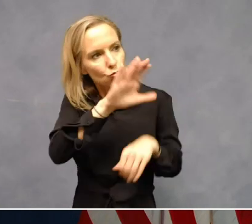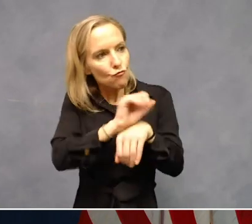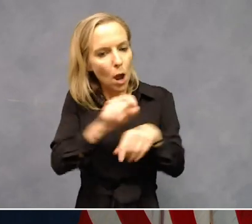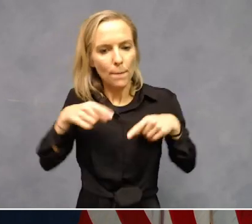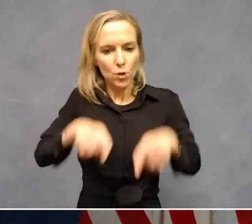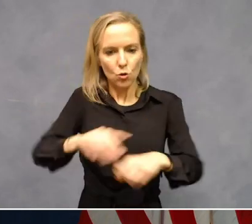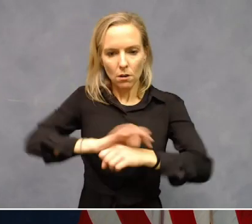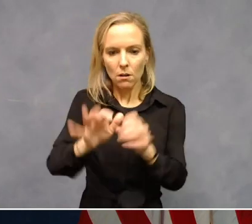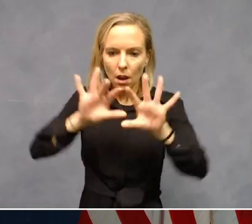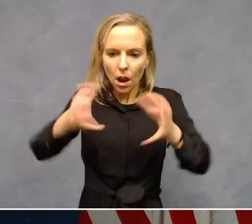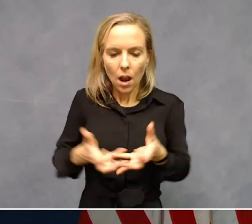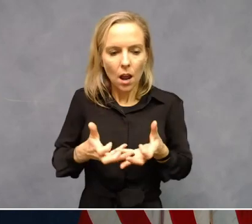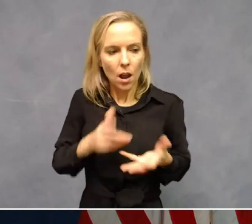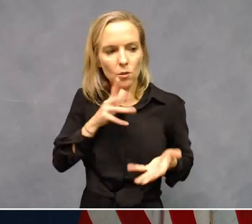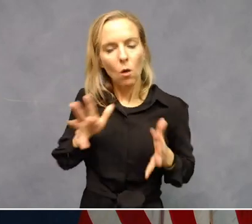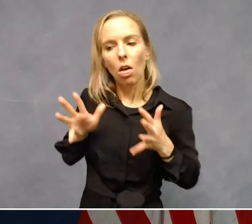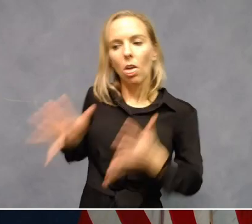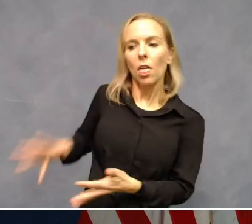all of us high and dry.